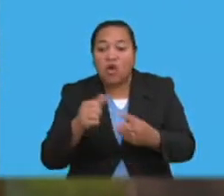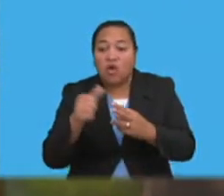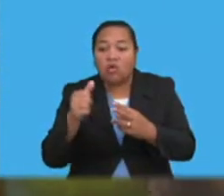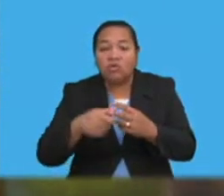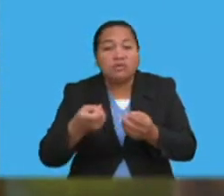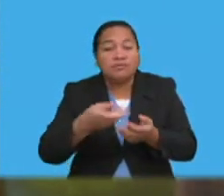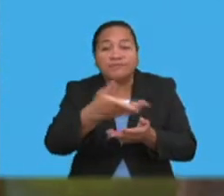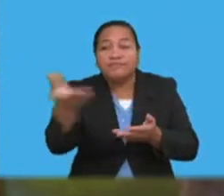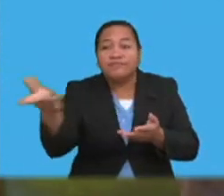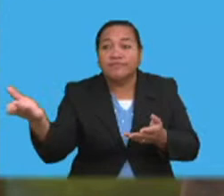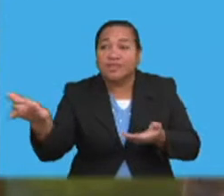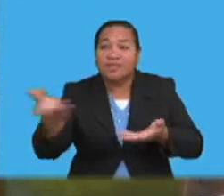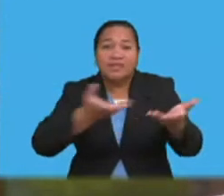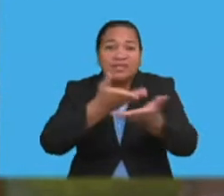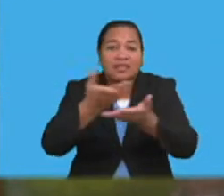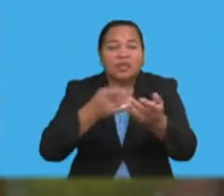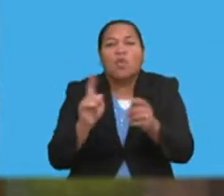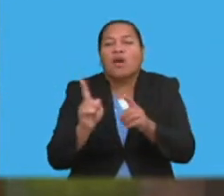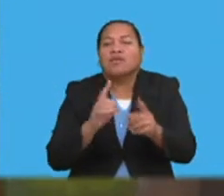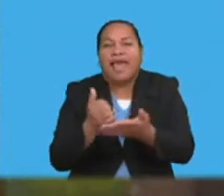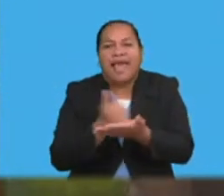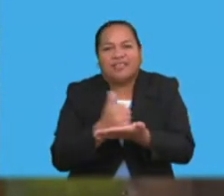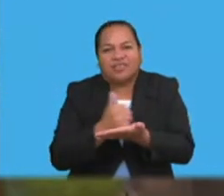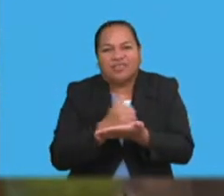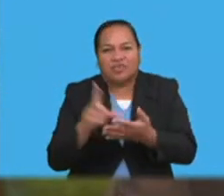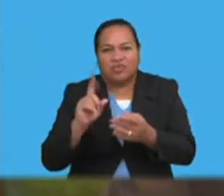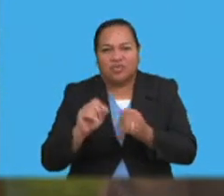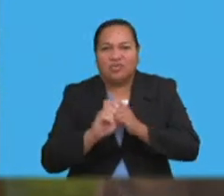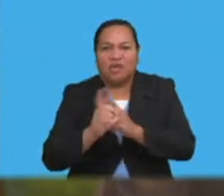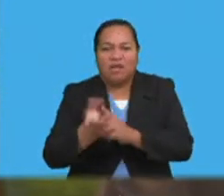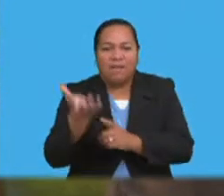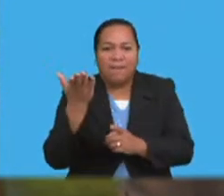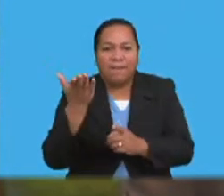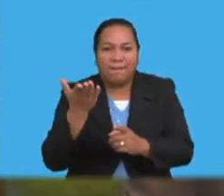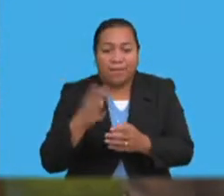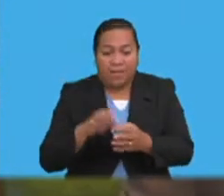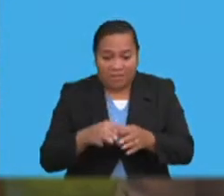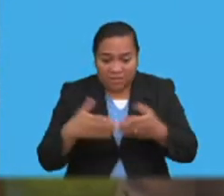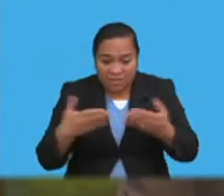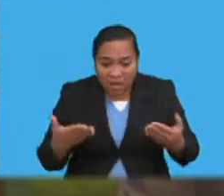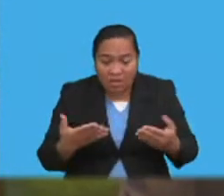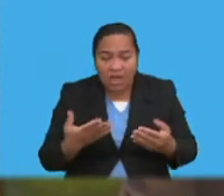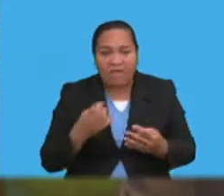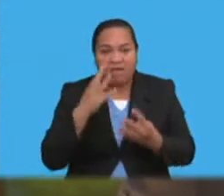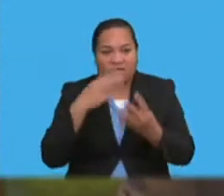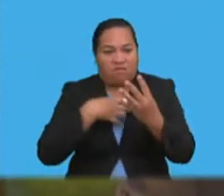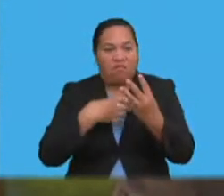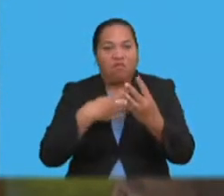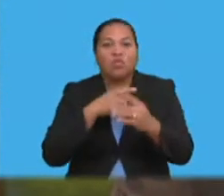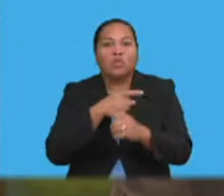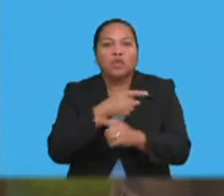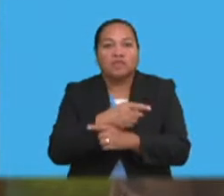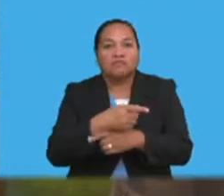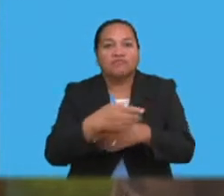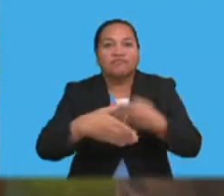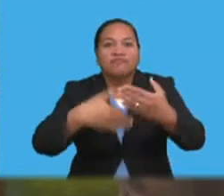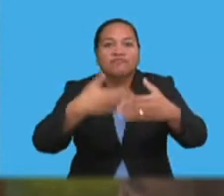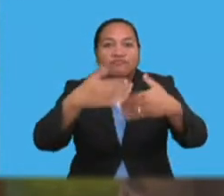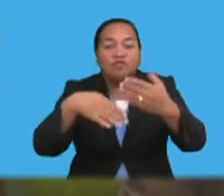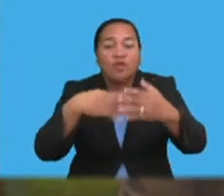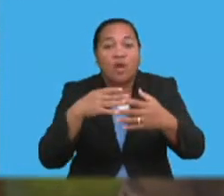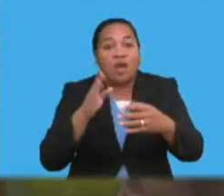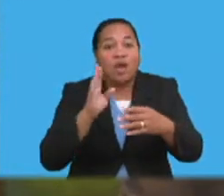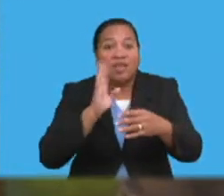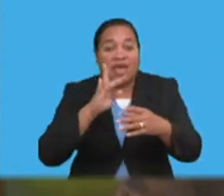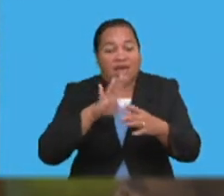stakeholders and the implementation actions, Madam Speaker. At this stage, they are looking at another 4 weeks before the investigations are completed,